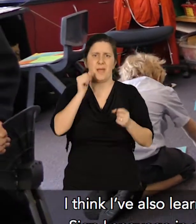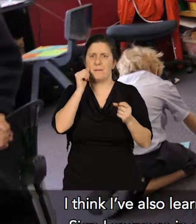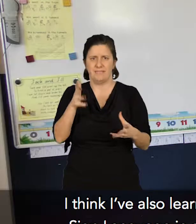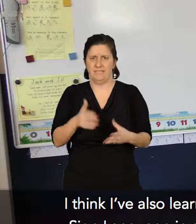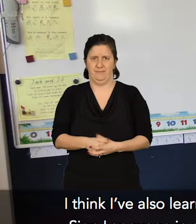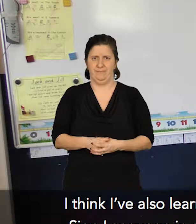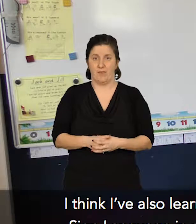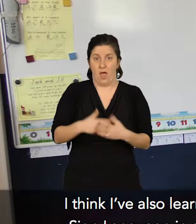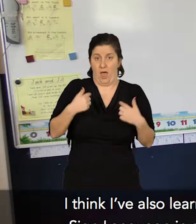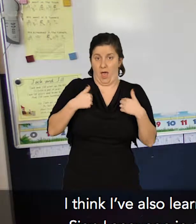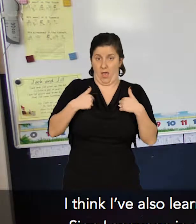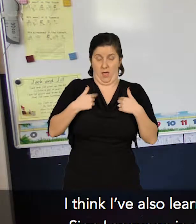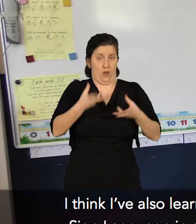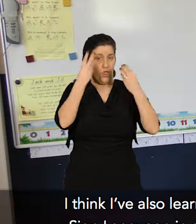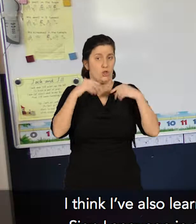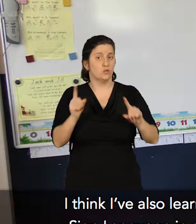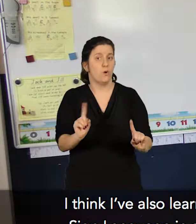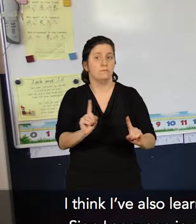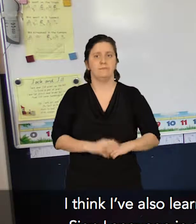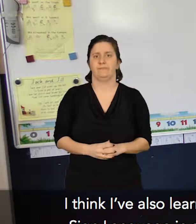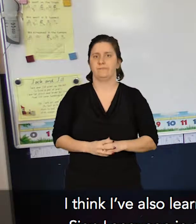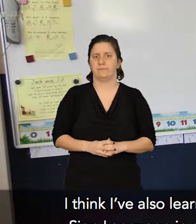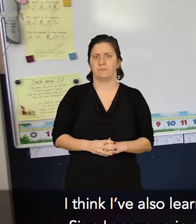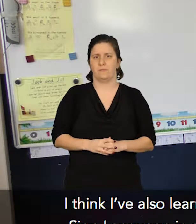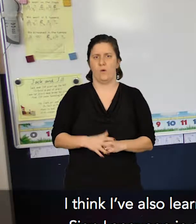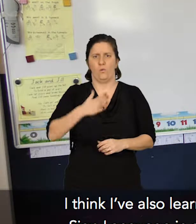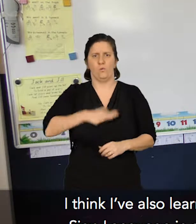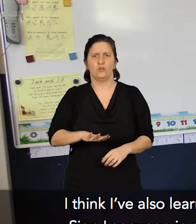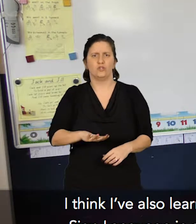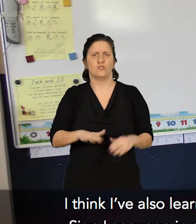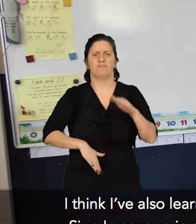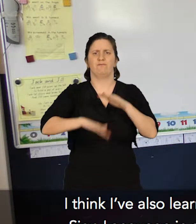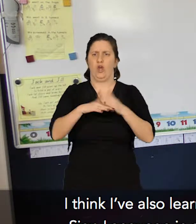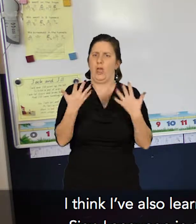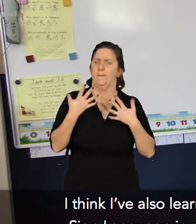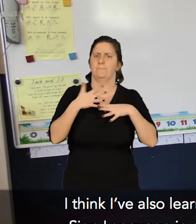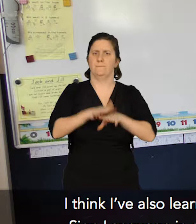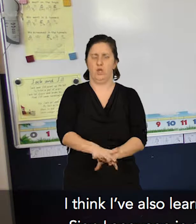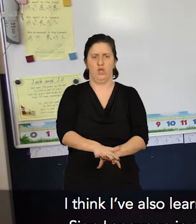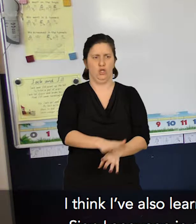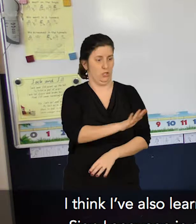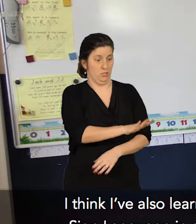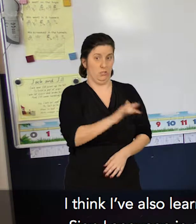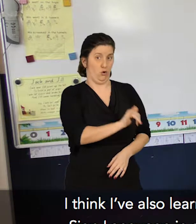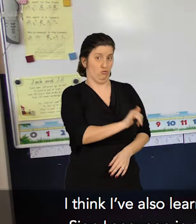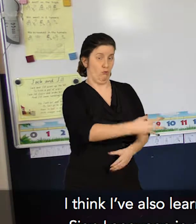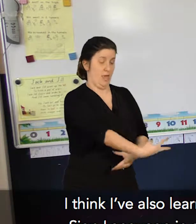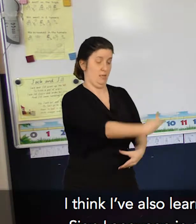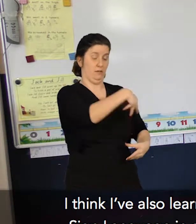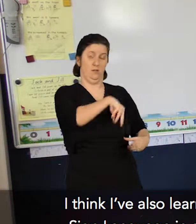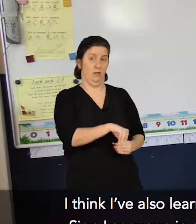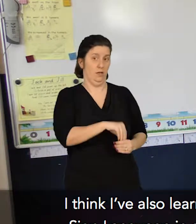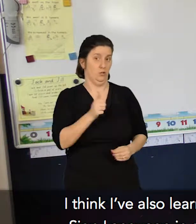world. I think I've also learned that really to immerse a child in New Zealand Sign Language in